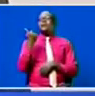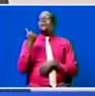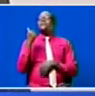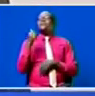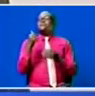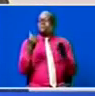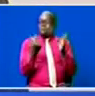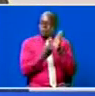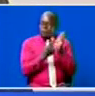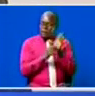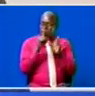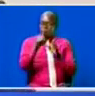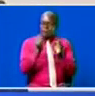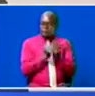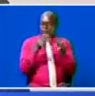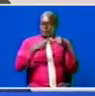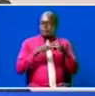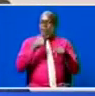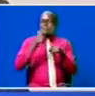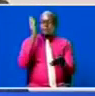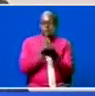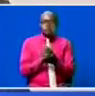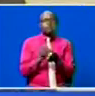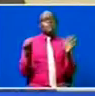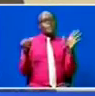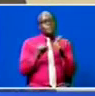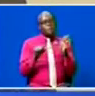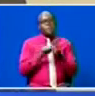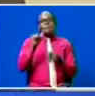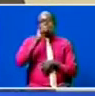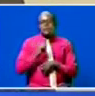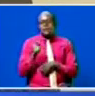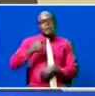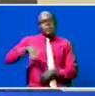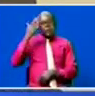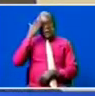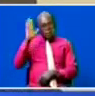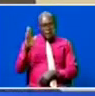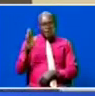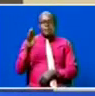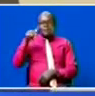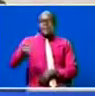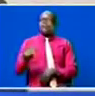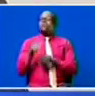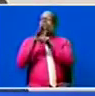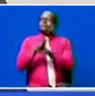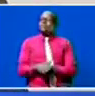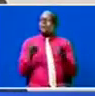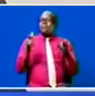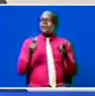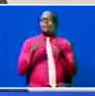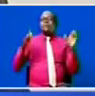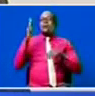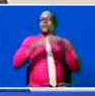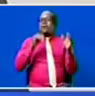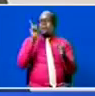at 117. But the reality on the ground in Tanzania, I think, most of us would know that now the repression on media there is even bigger than